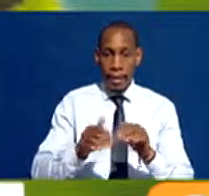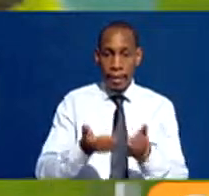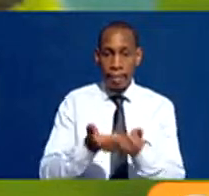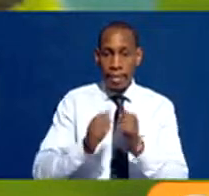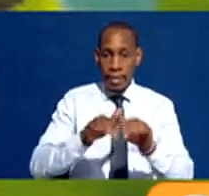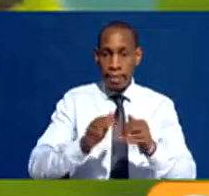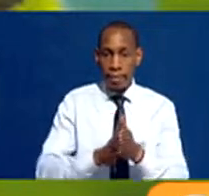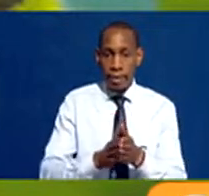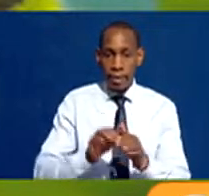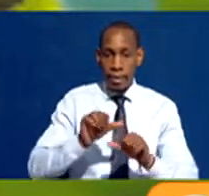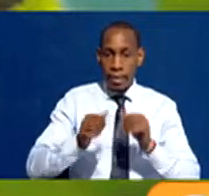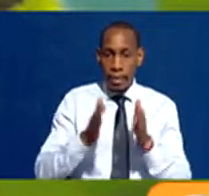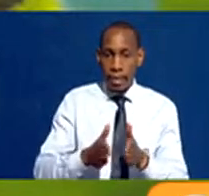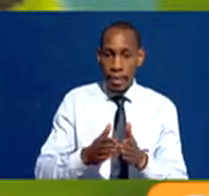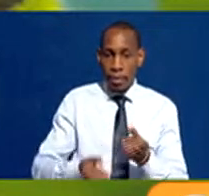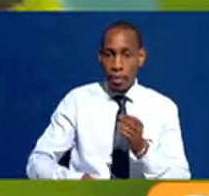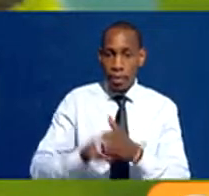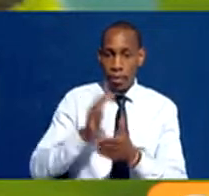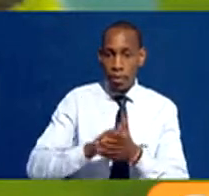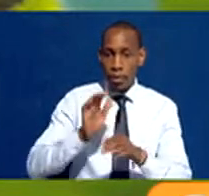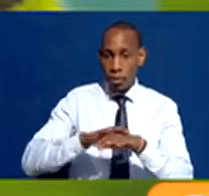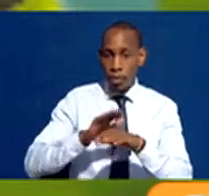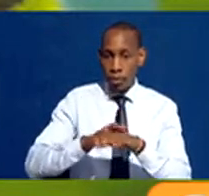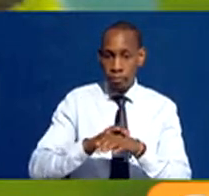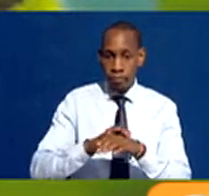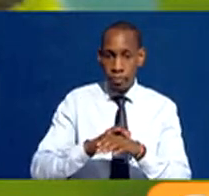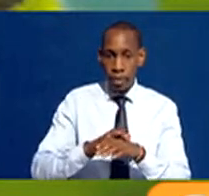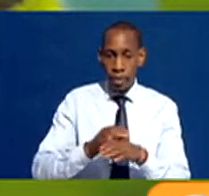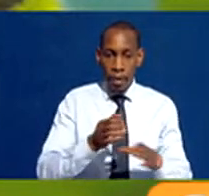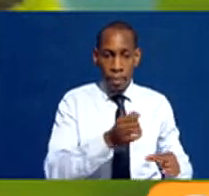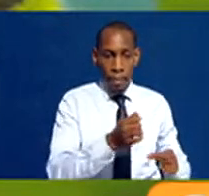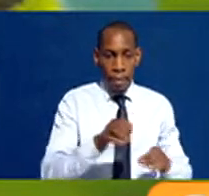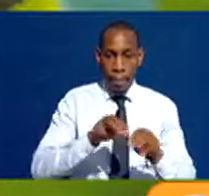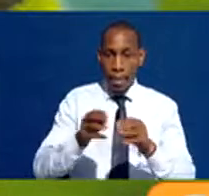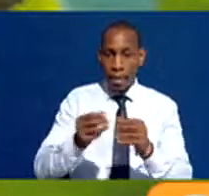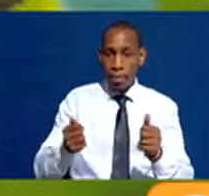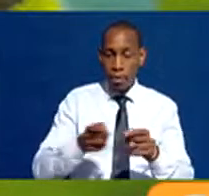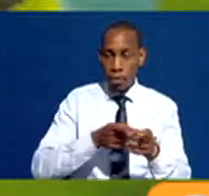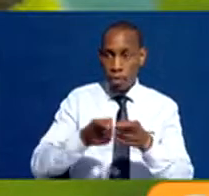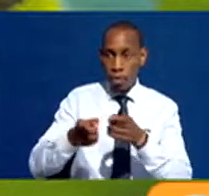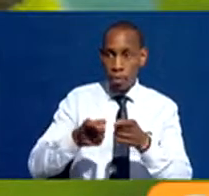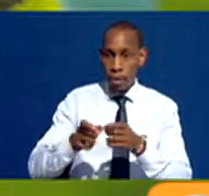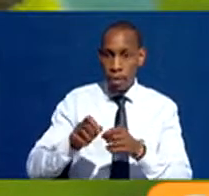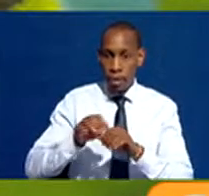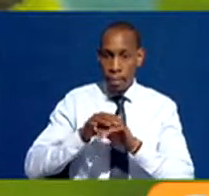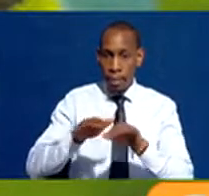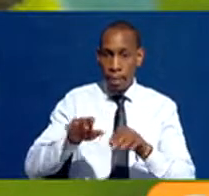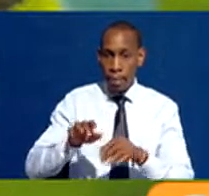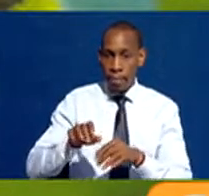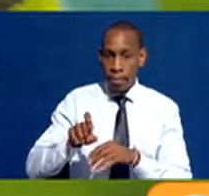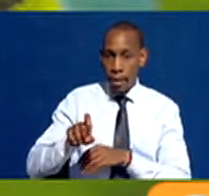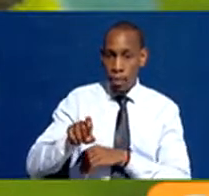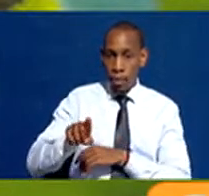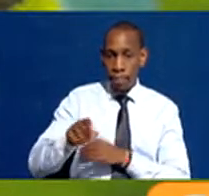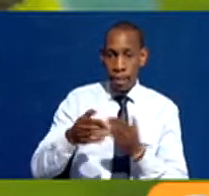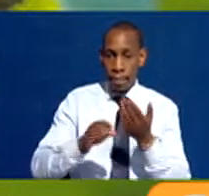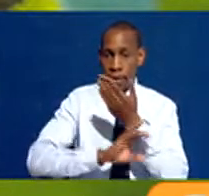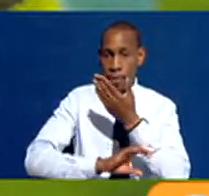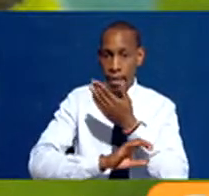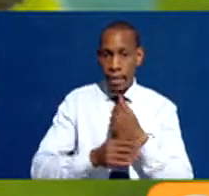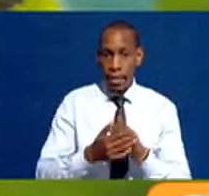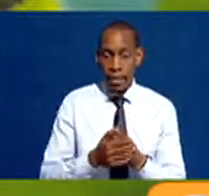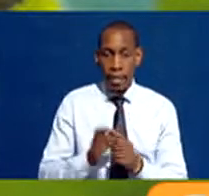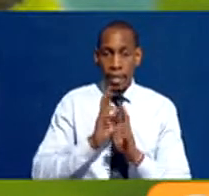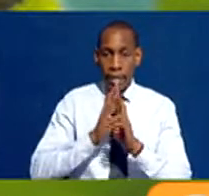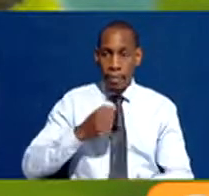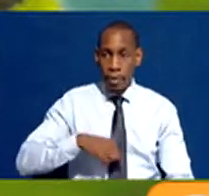Scientists in the country have developed eco-friendly pest management solutions to contain the spread of fall armyworms in the country. Very